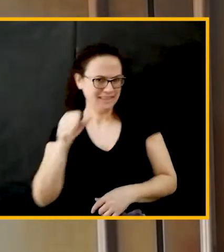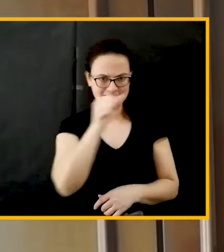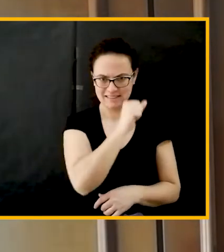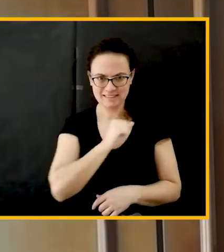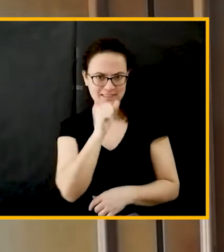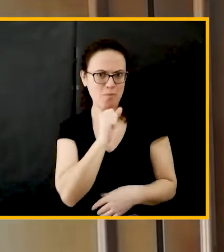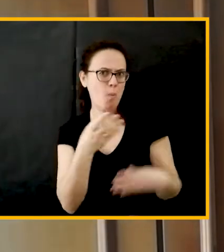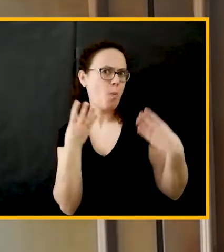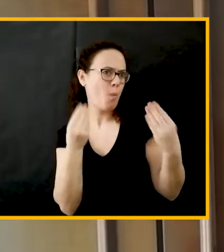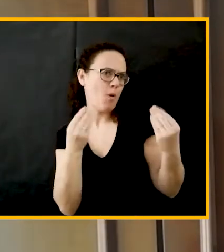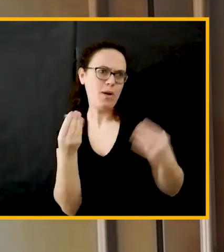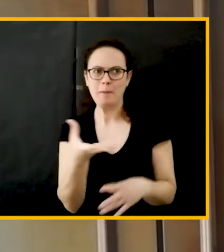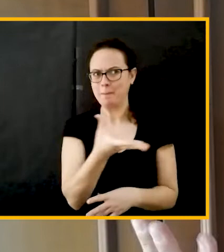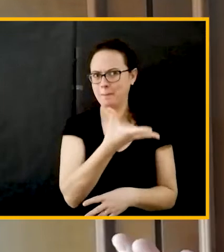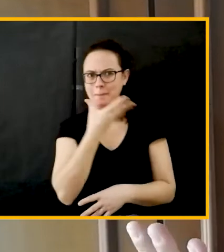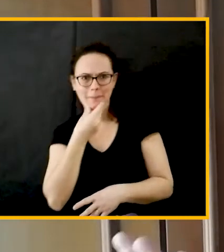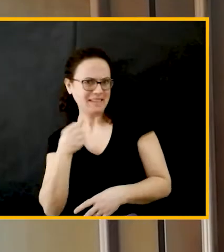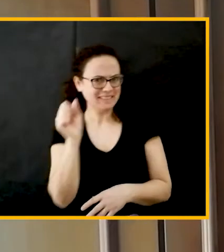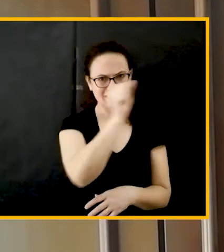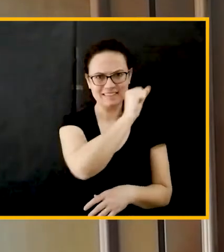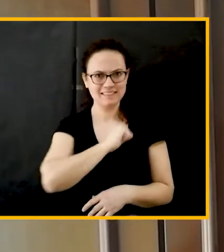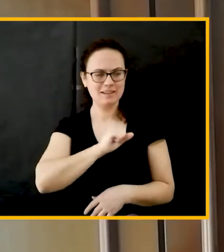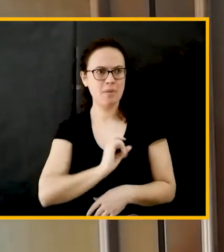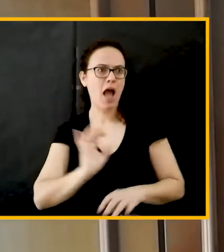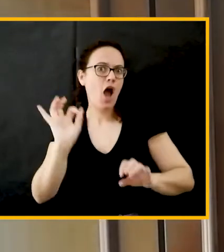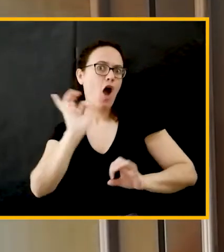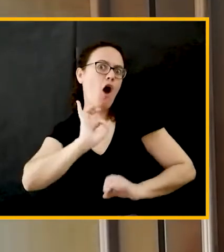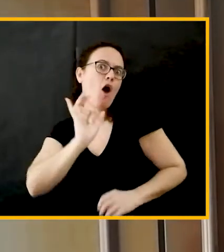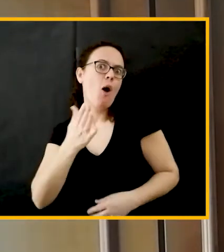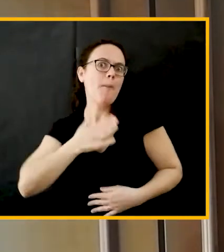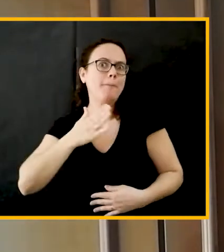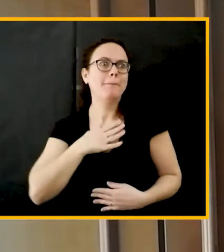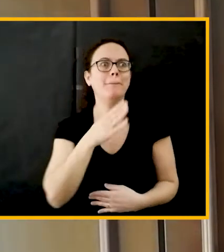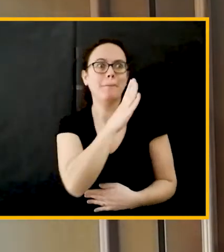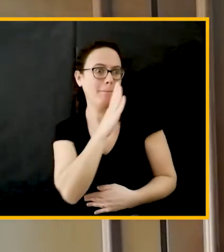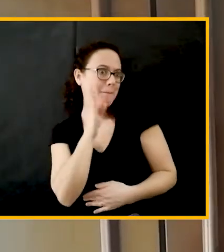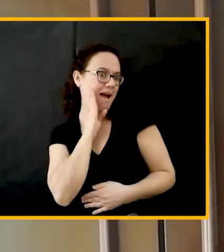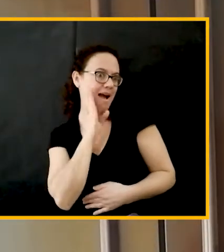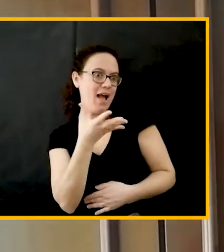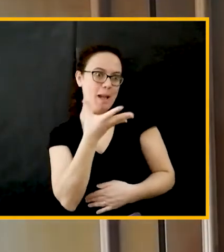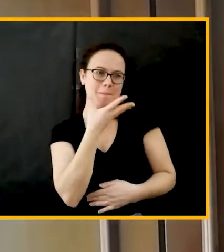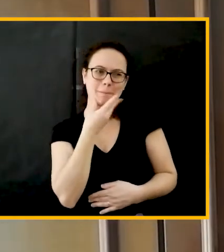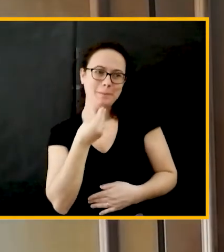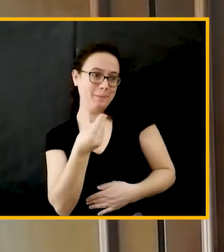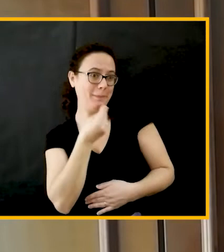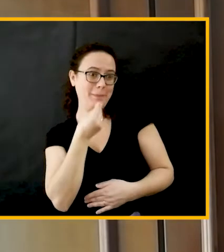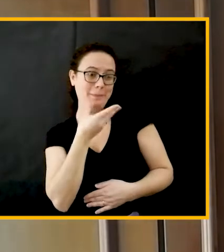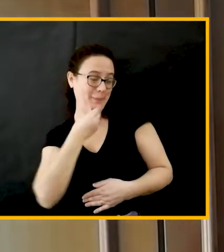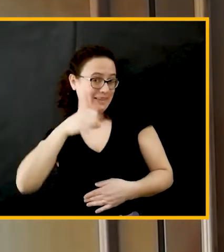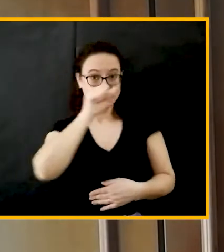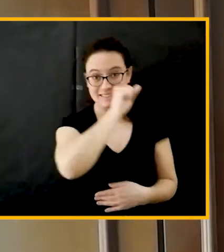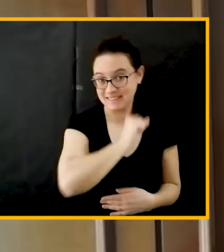pretisísima del show. Oh my mother. Es pretisísima. Pretisísima. Uf, es